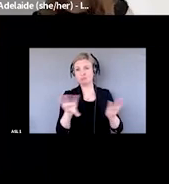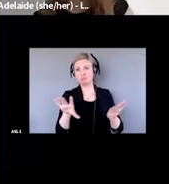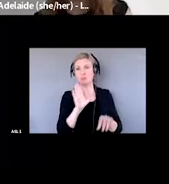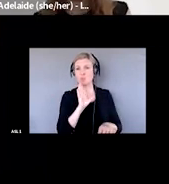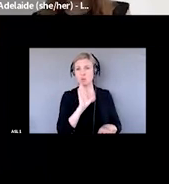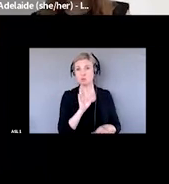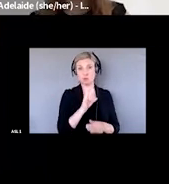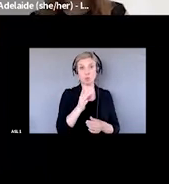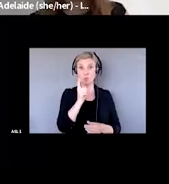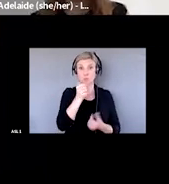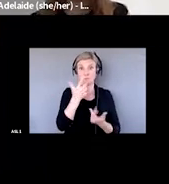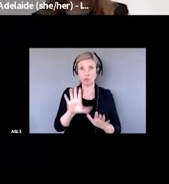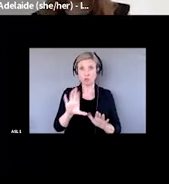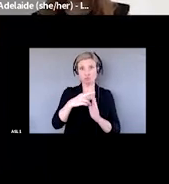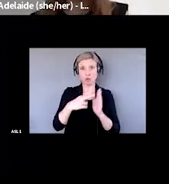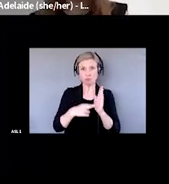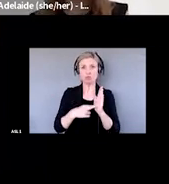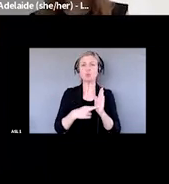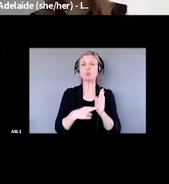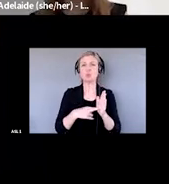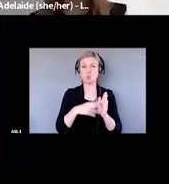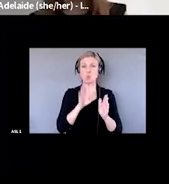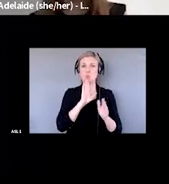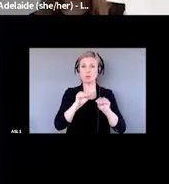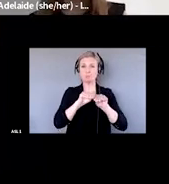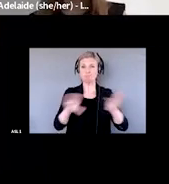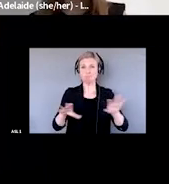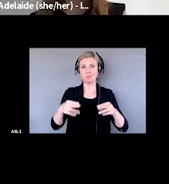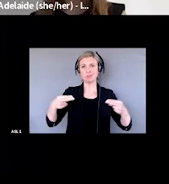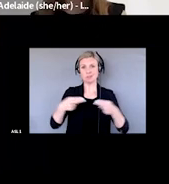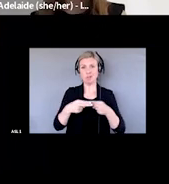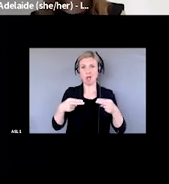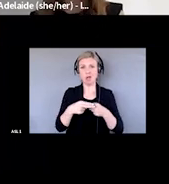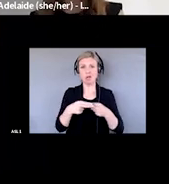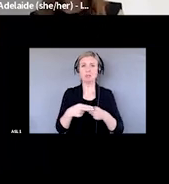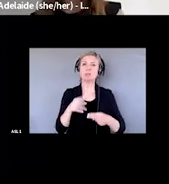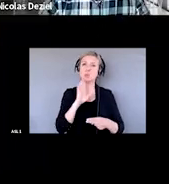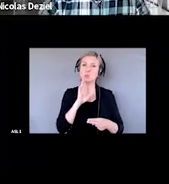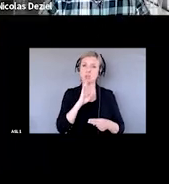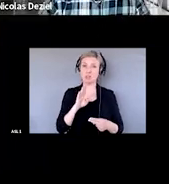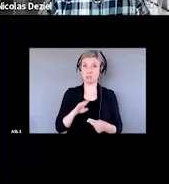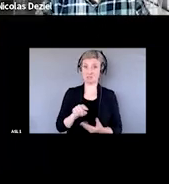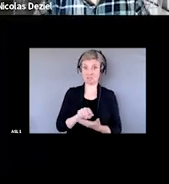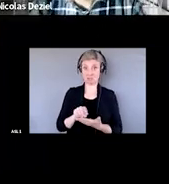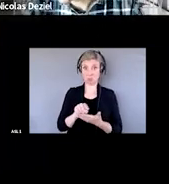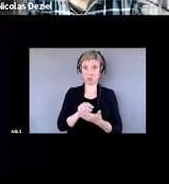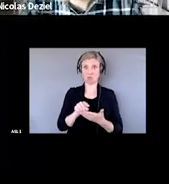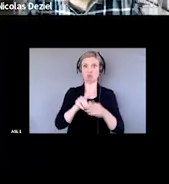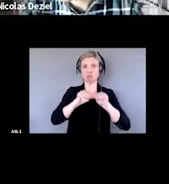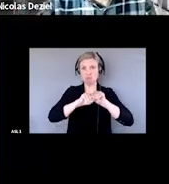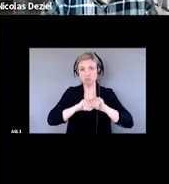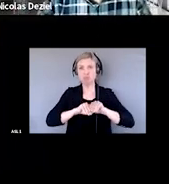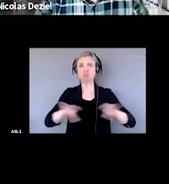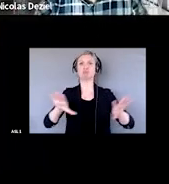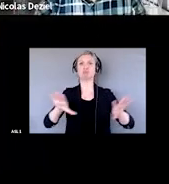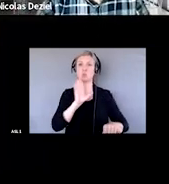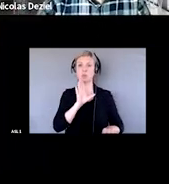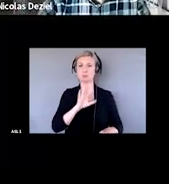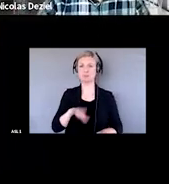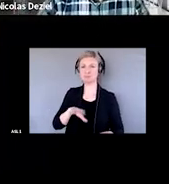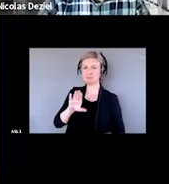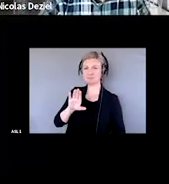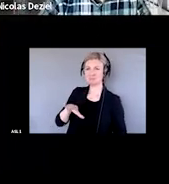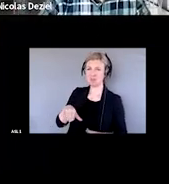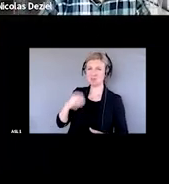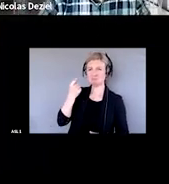you will also receive a copy of today's deck by the end of this week. I was trying to answer the question, but I mean, it's mostly a URL. Okay, link.